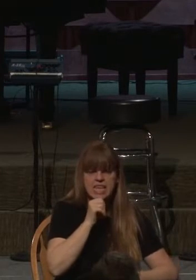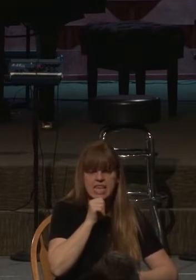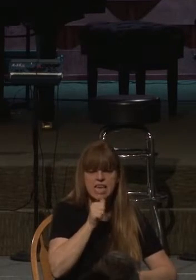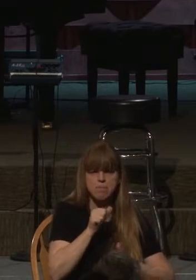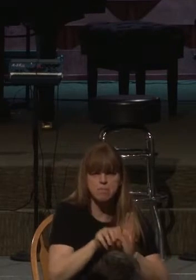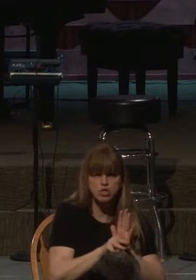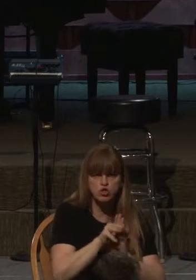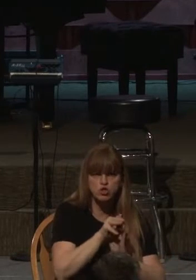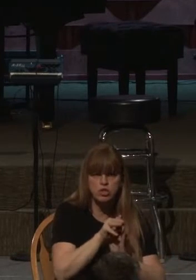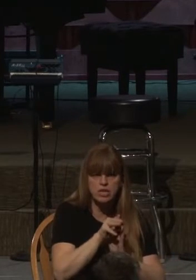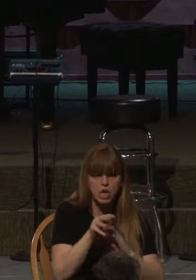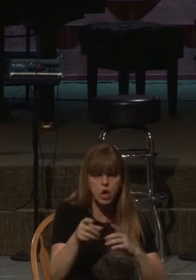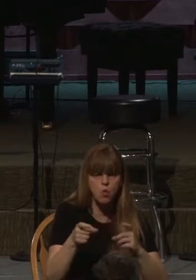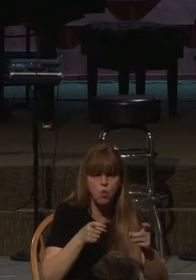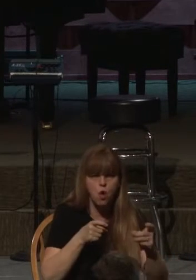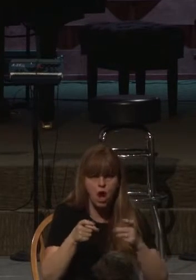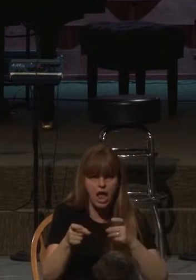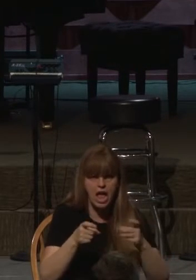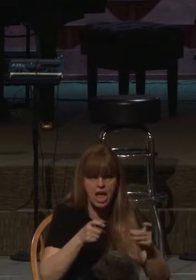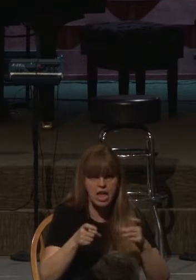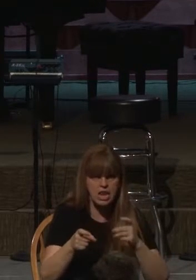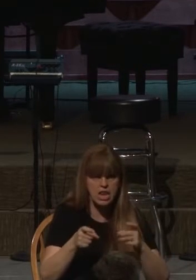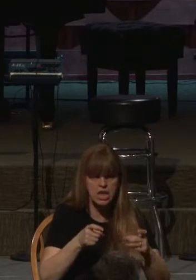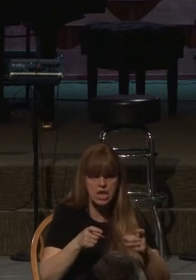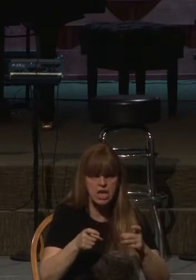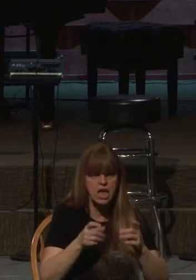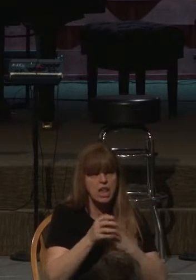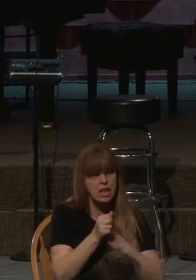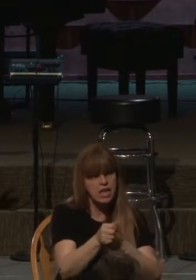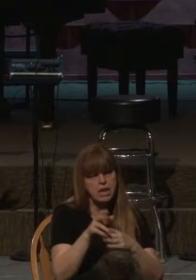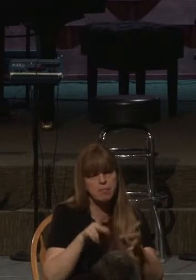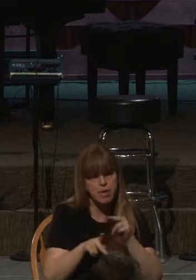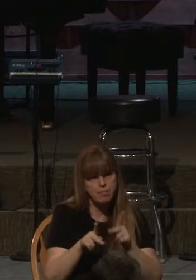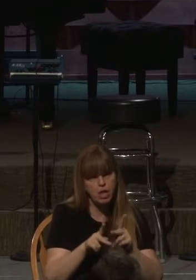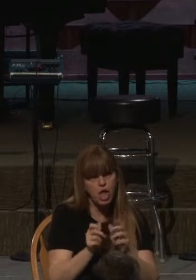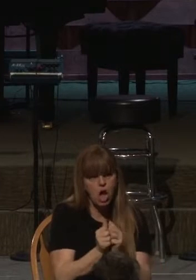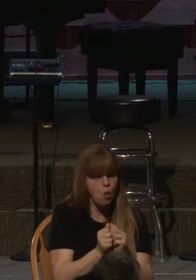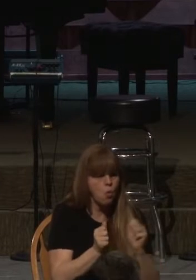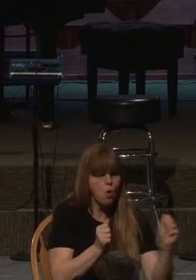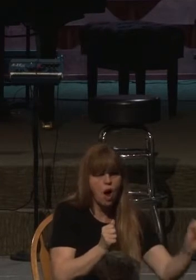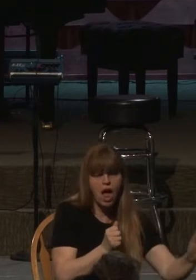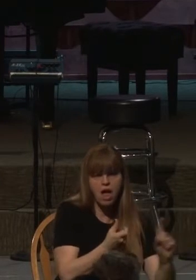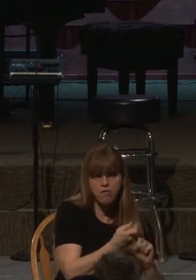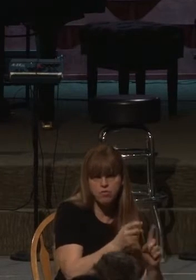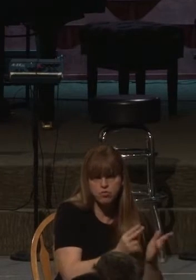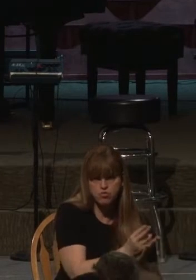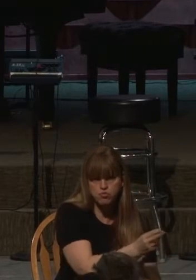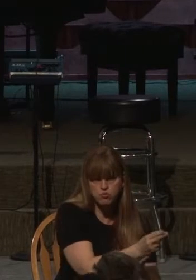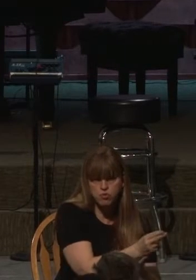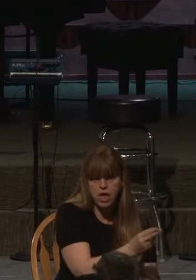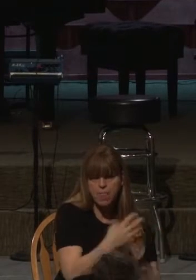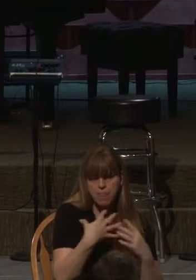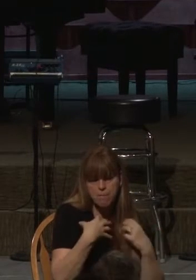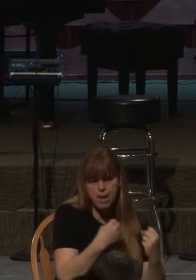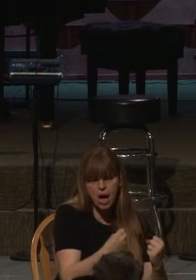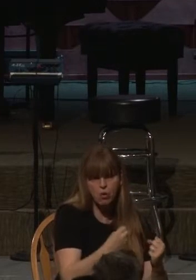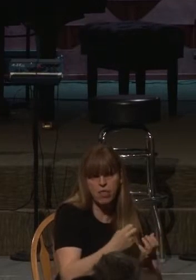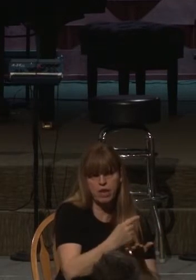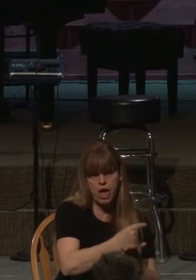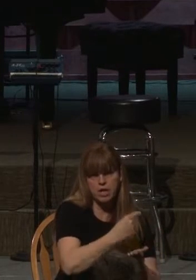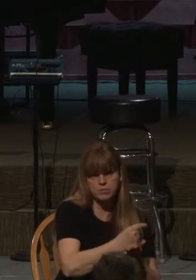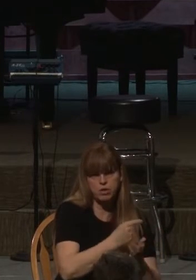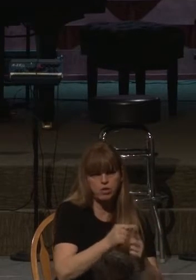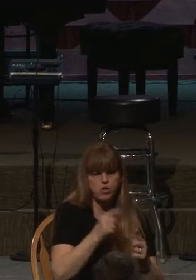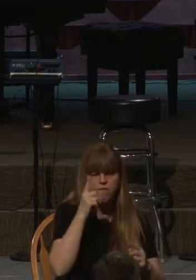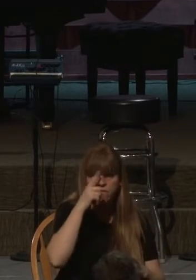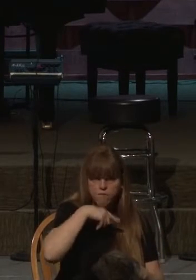immaturity reign supreme, leading people away from the truth and power of the gospel into a